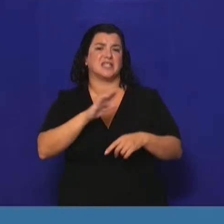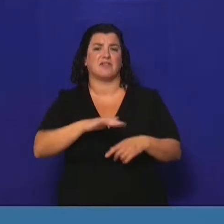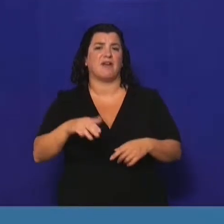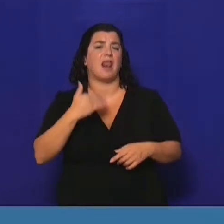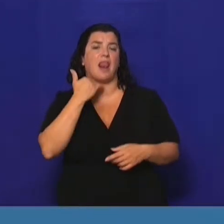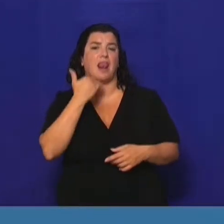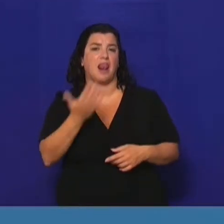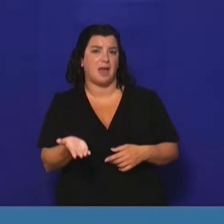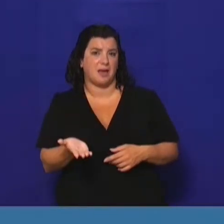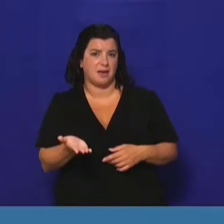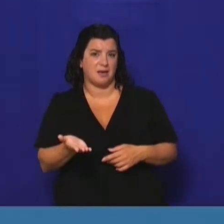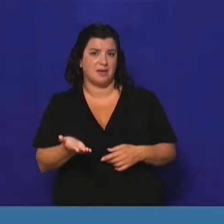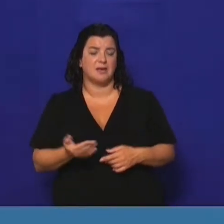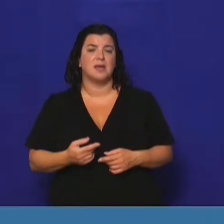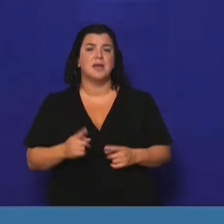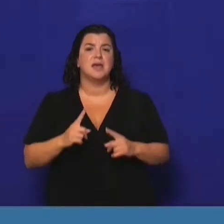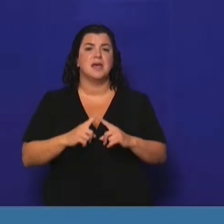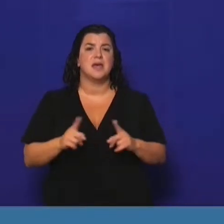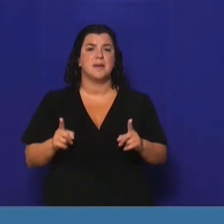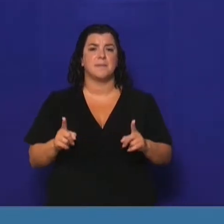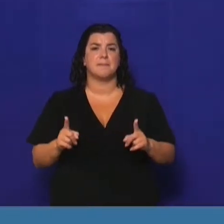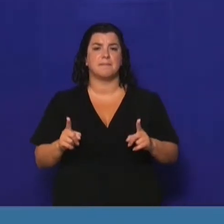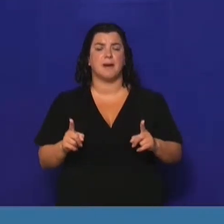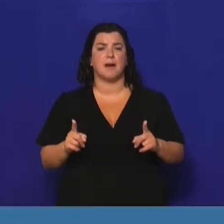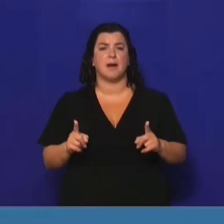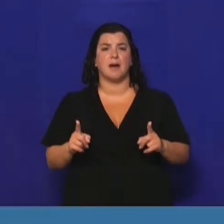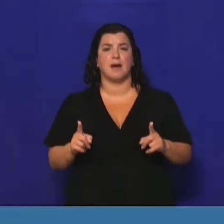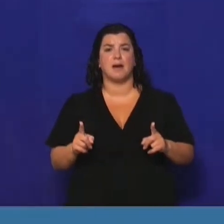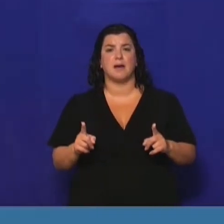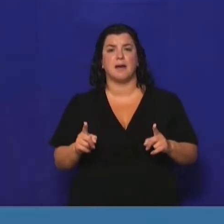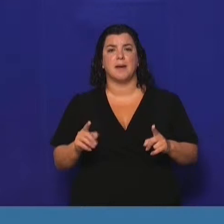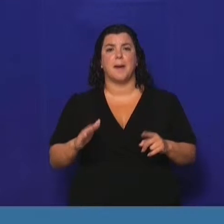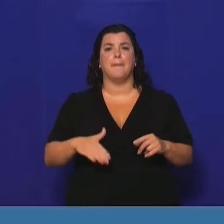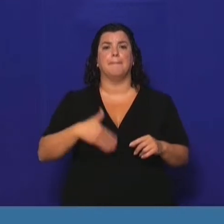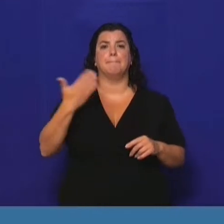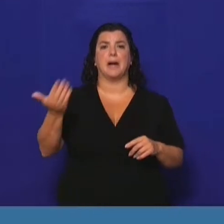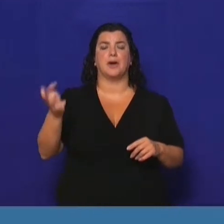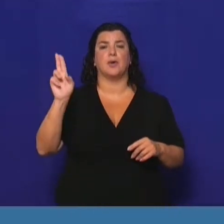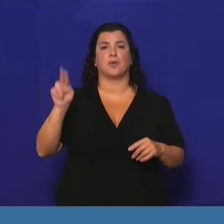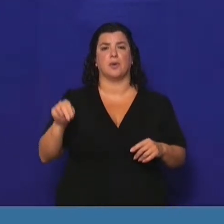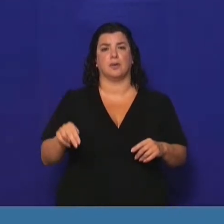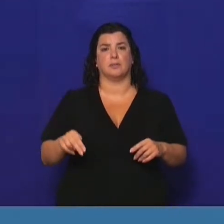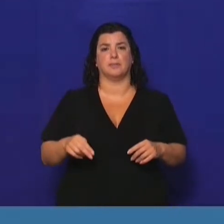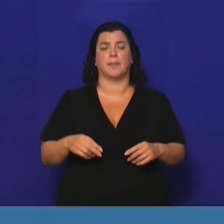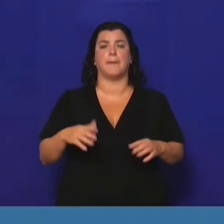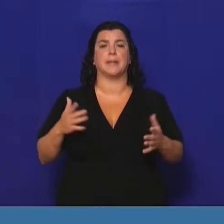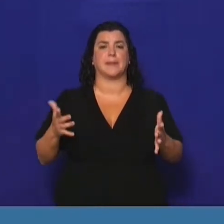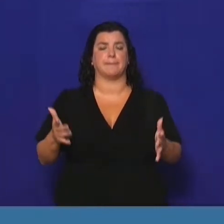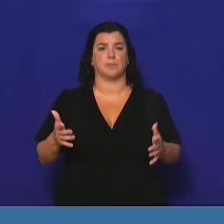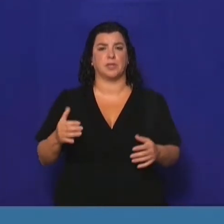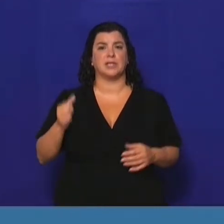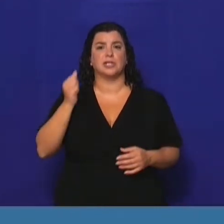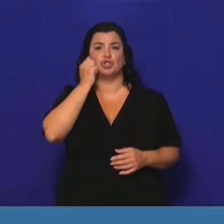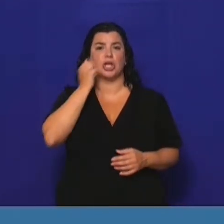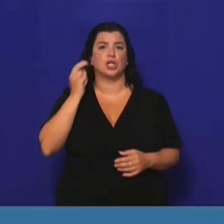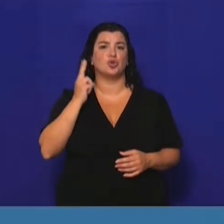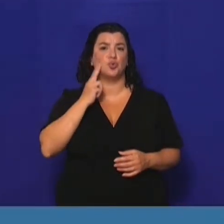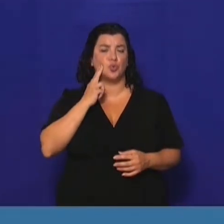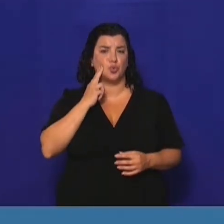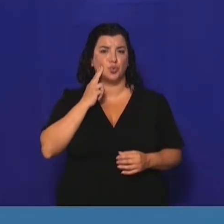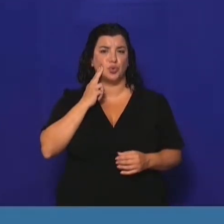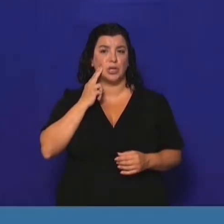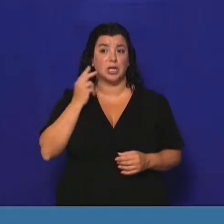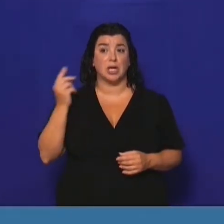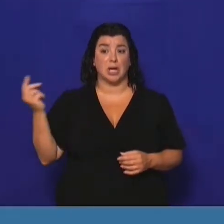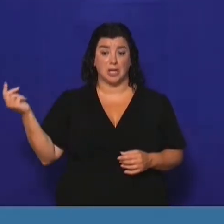Però relatat mal-iskola tapplika wkoll għal barra, ġifi jekk inti għandek ġenituri li huma ħajwaslu